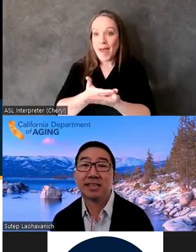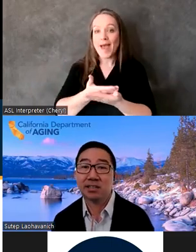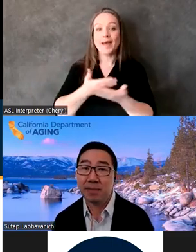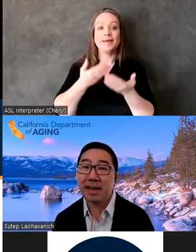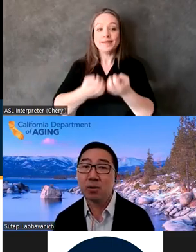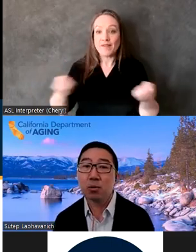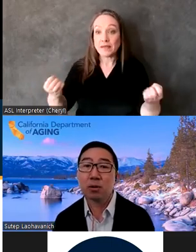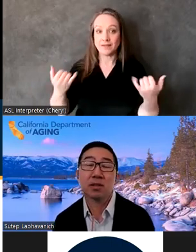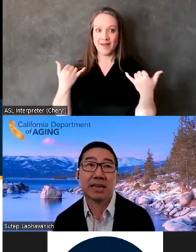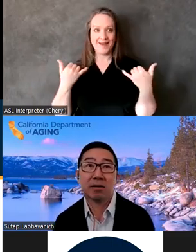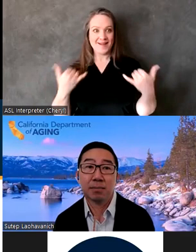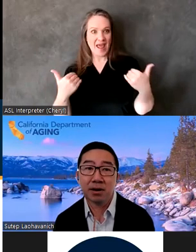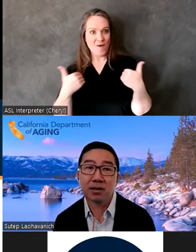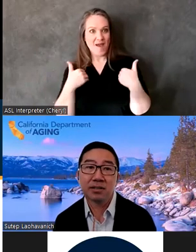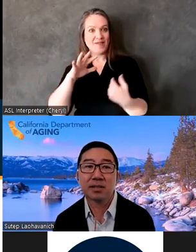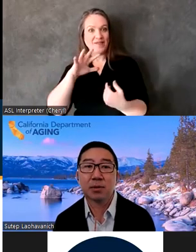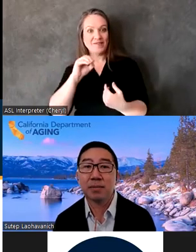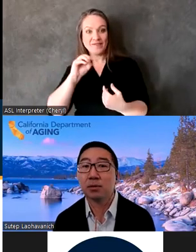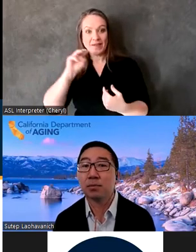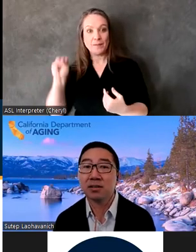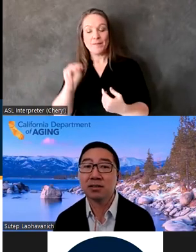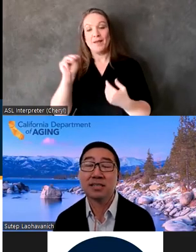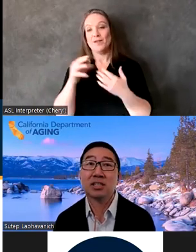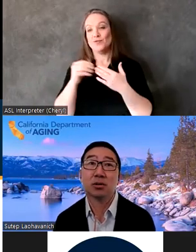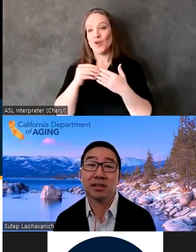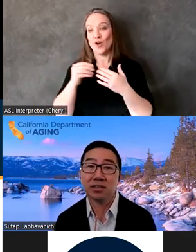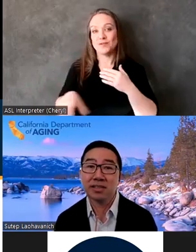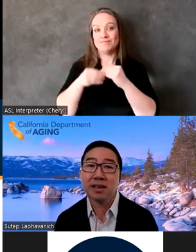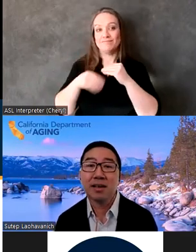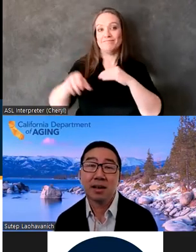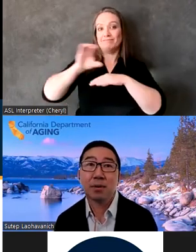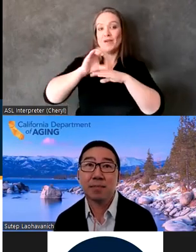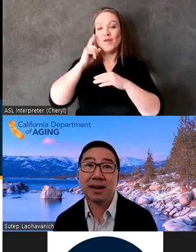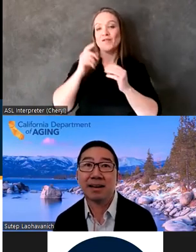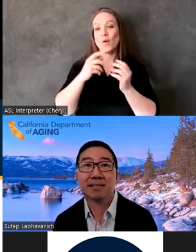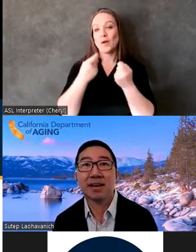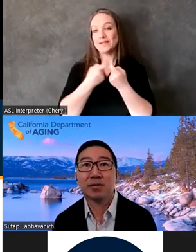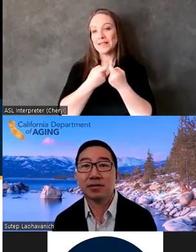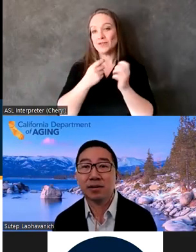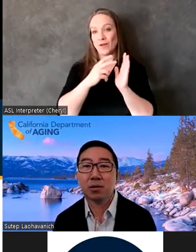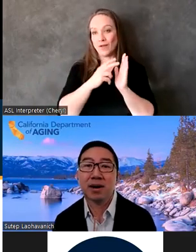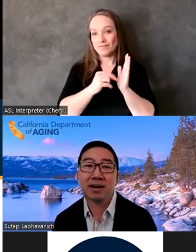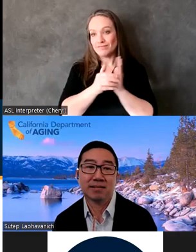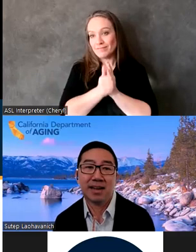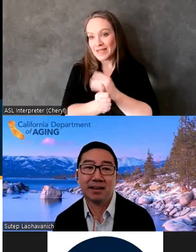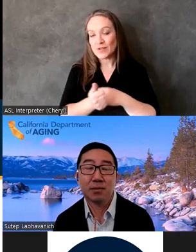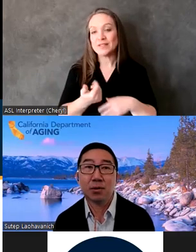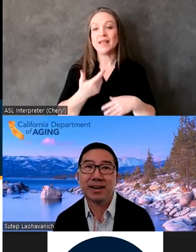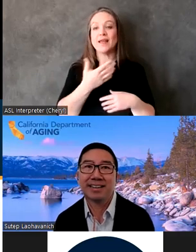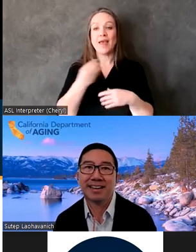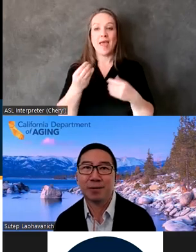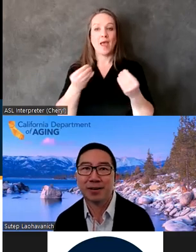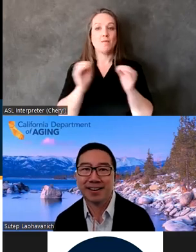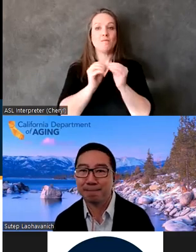CDA to expand, work with our county partners and departmental partners in digital literacy and broadband access efforts across the state. So